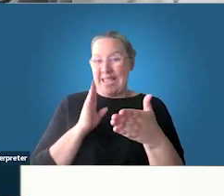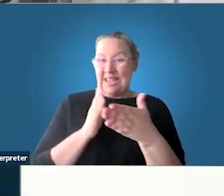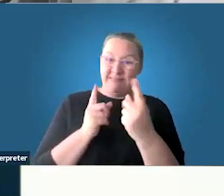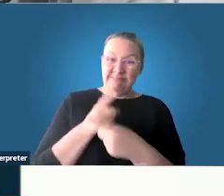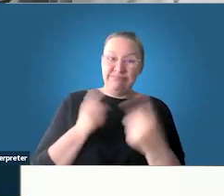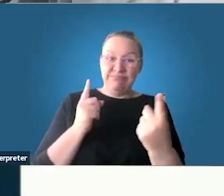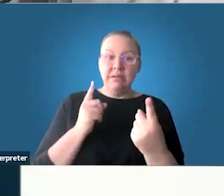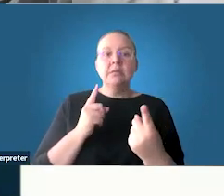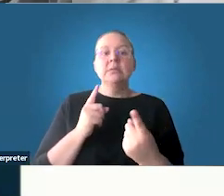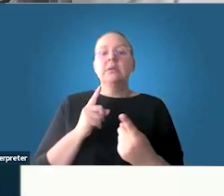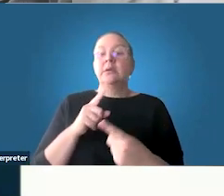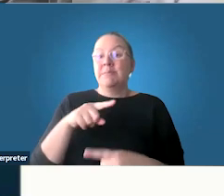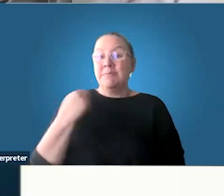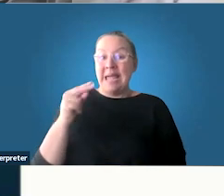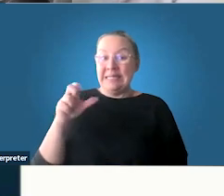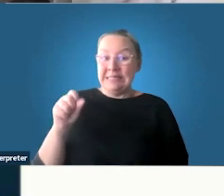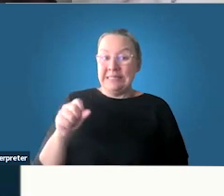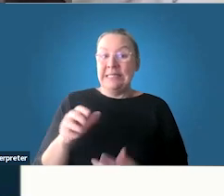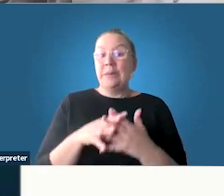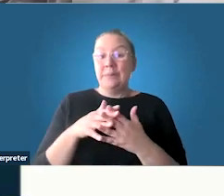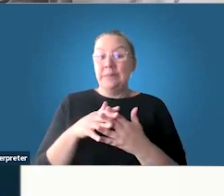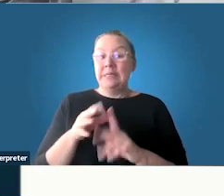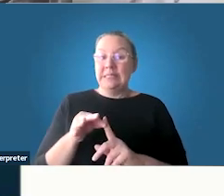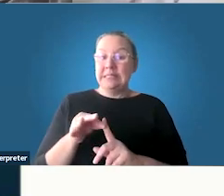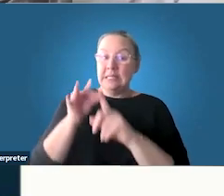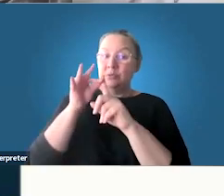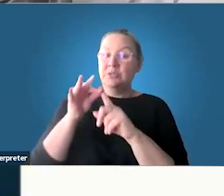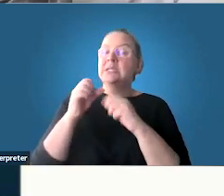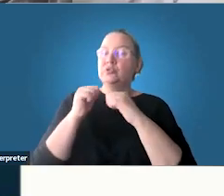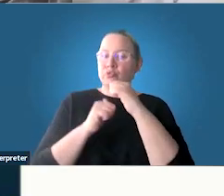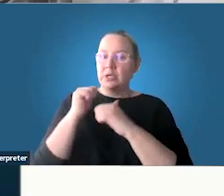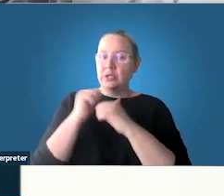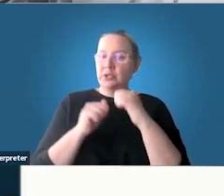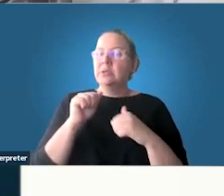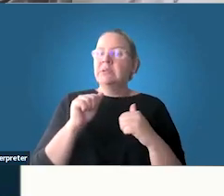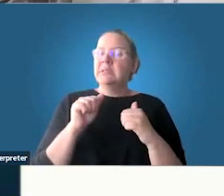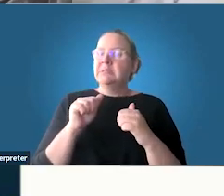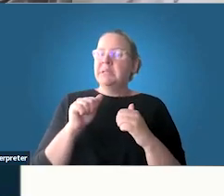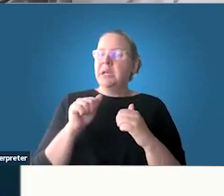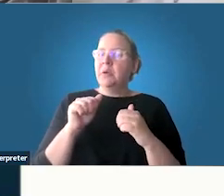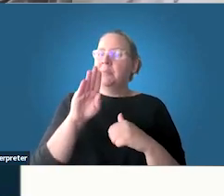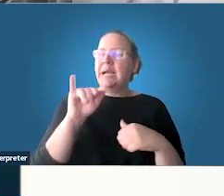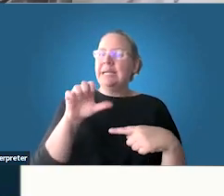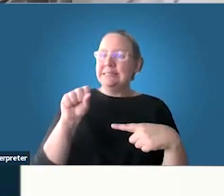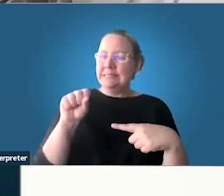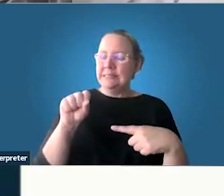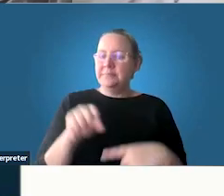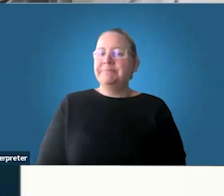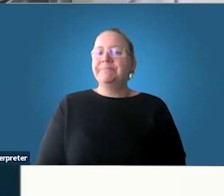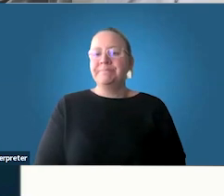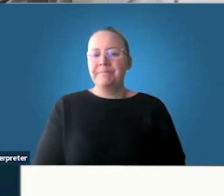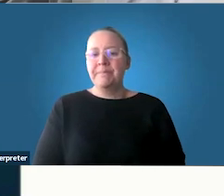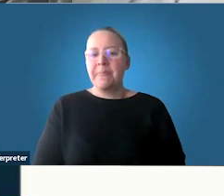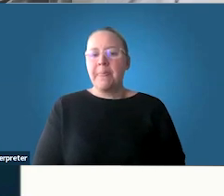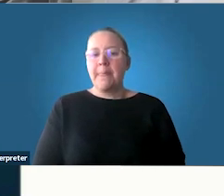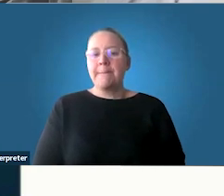American exceptionalism, and structural bias undergirded all of the specific narrative roadblocks that stand in our way. And until we